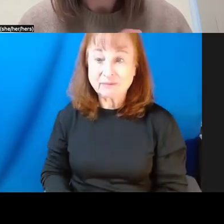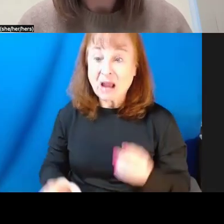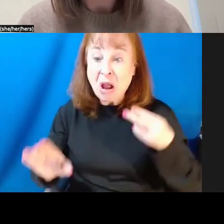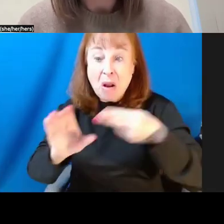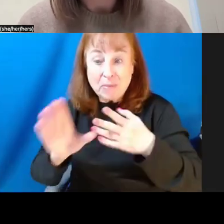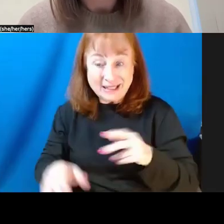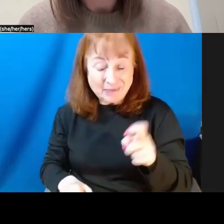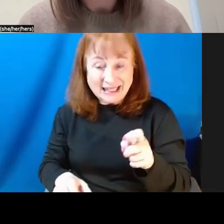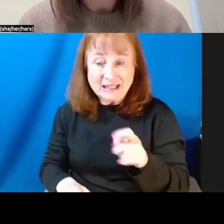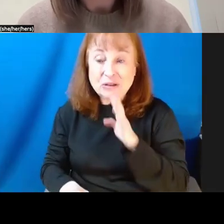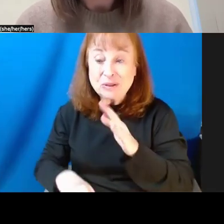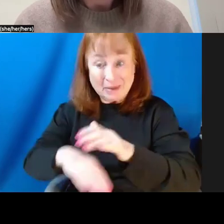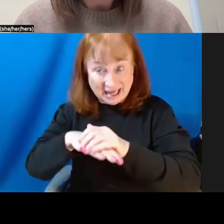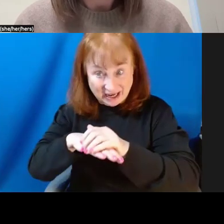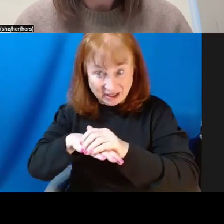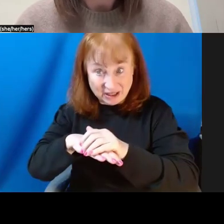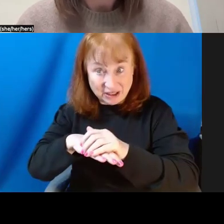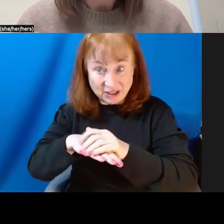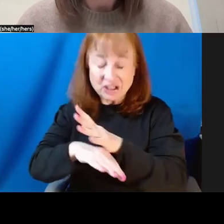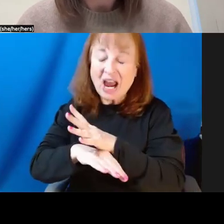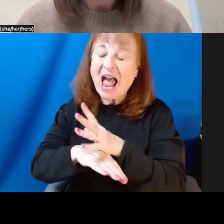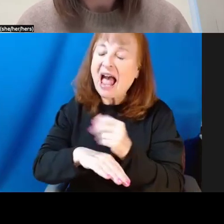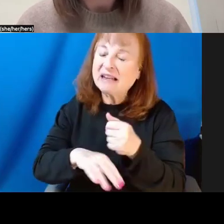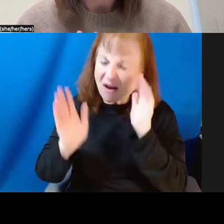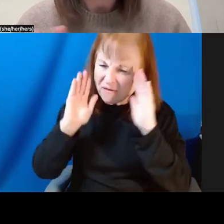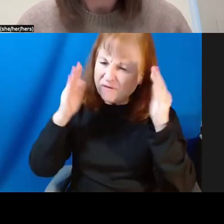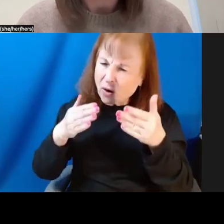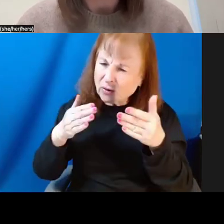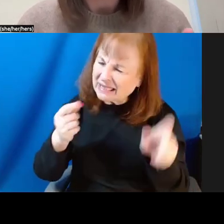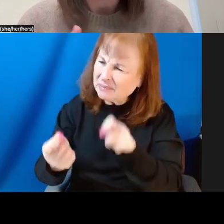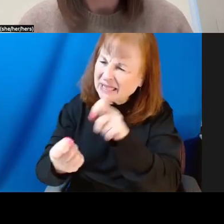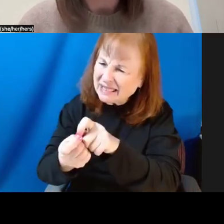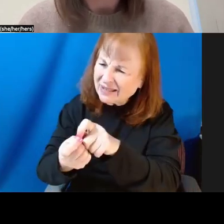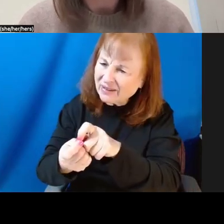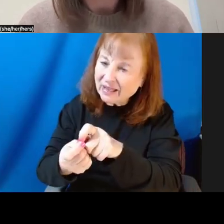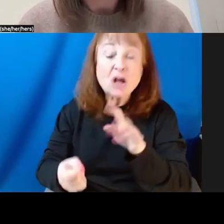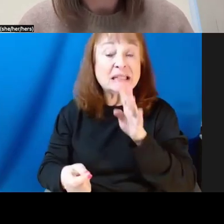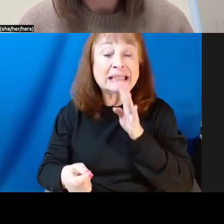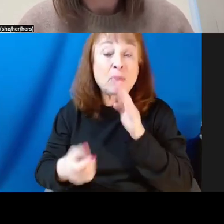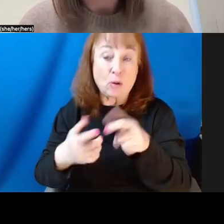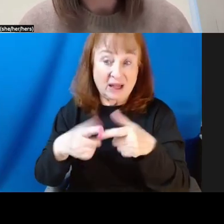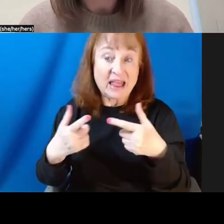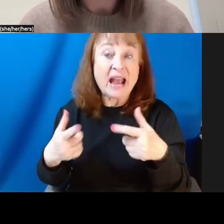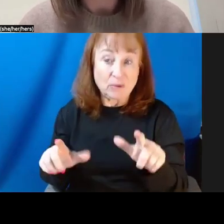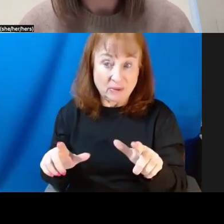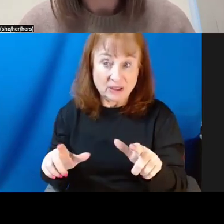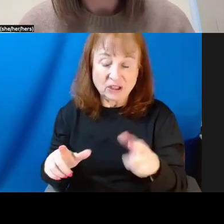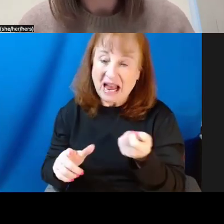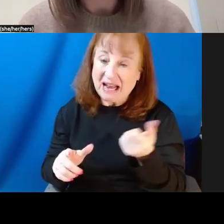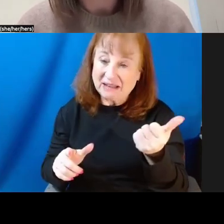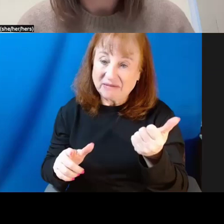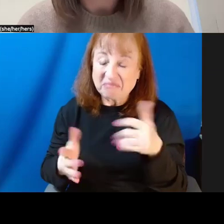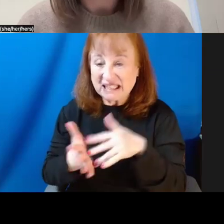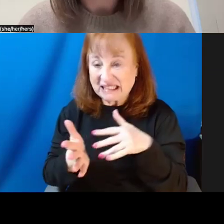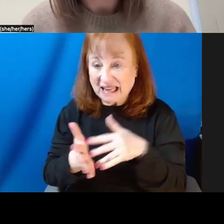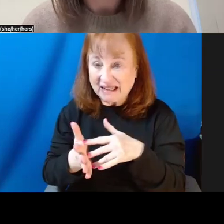Participants needed to speak English, and I also focused specifically on spoken language. So I excluded any studies